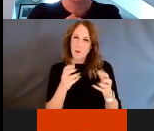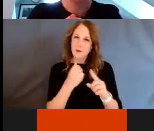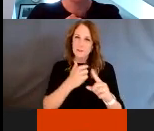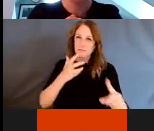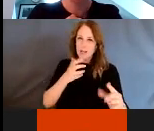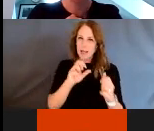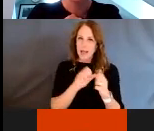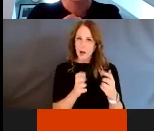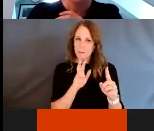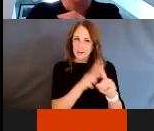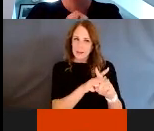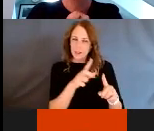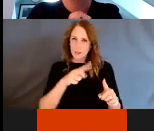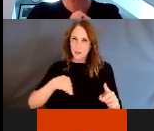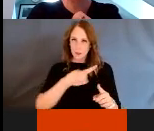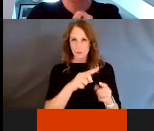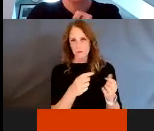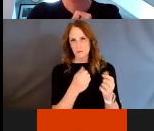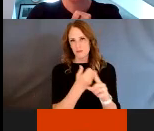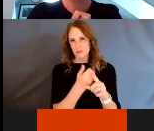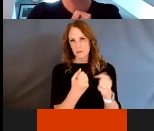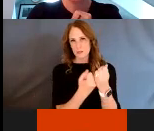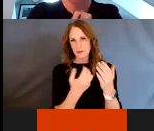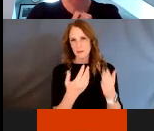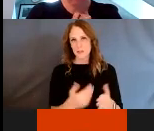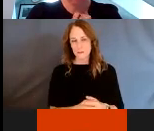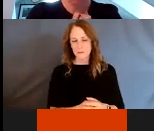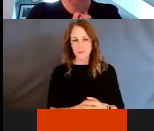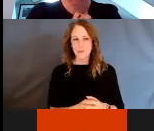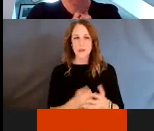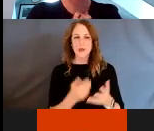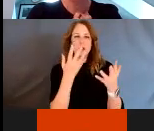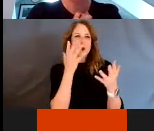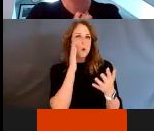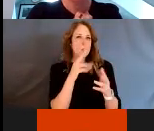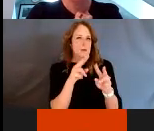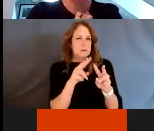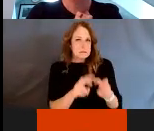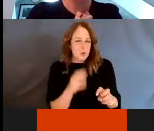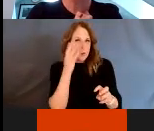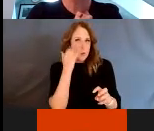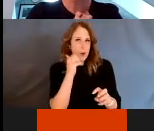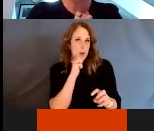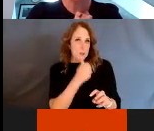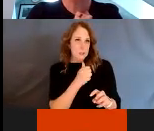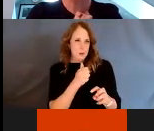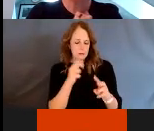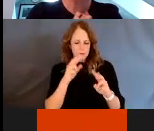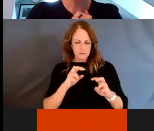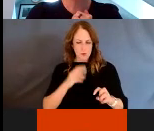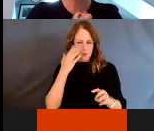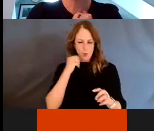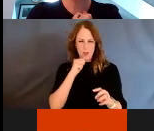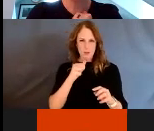you as an advocate. We're going to analyze why we don't practice self-care. We're going to describe